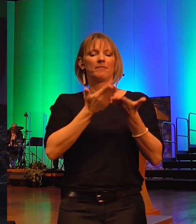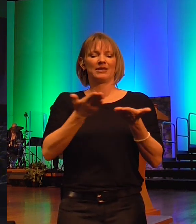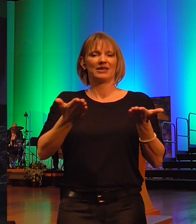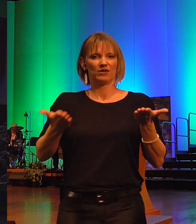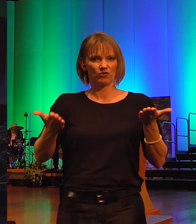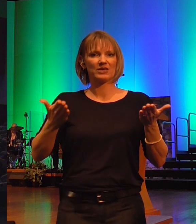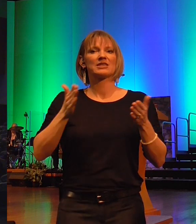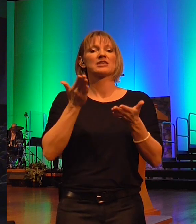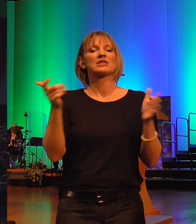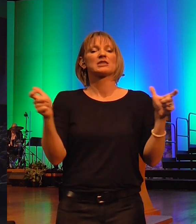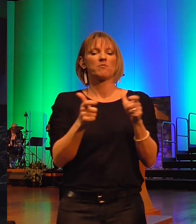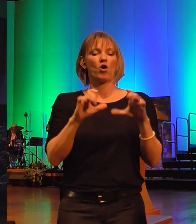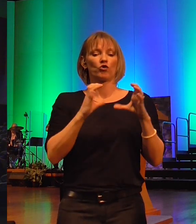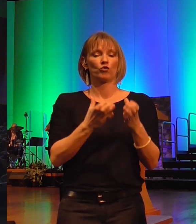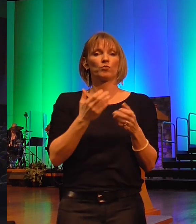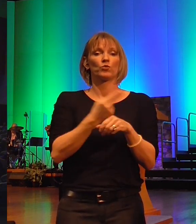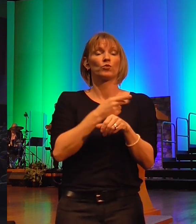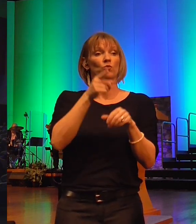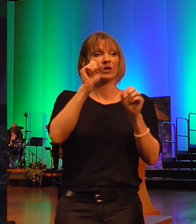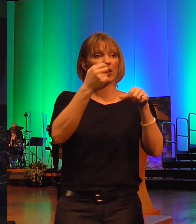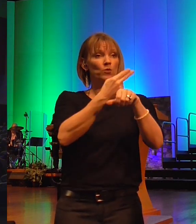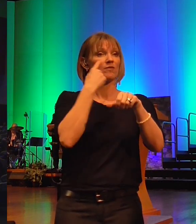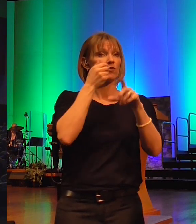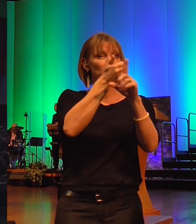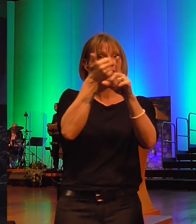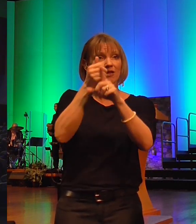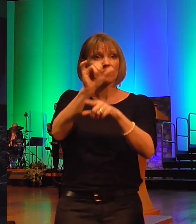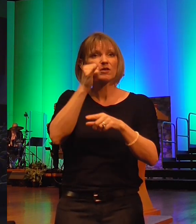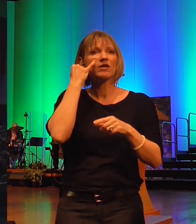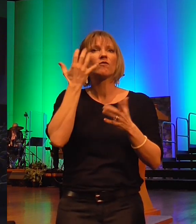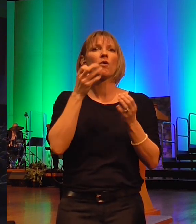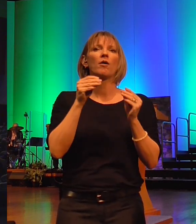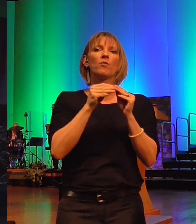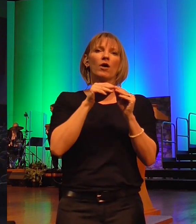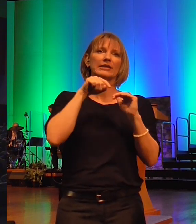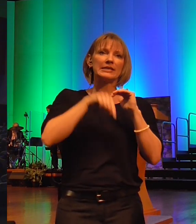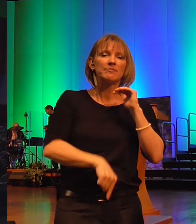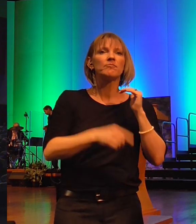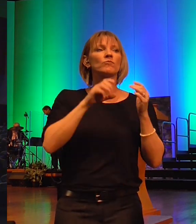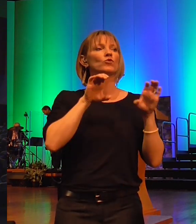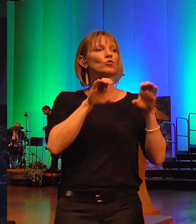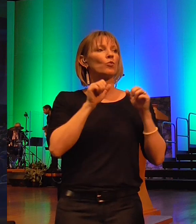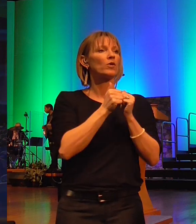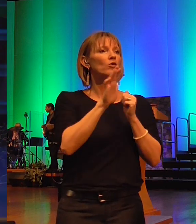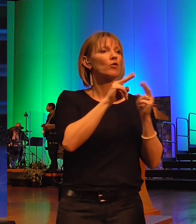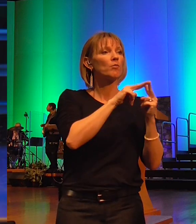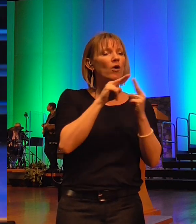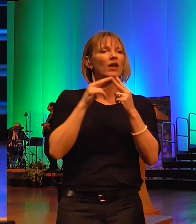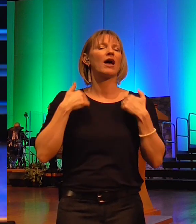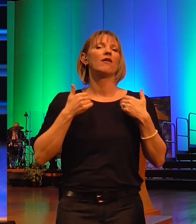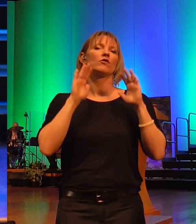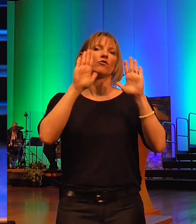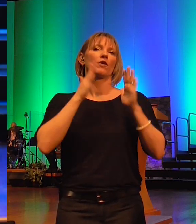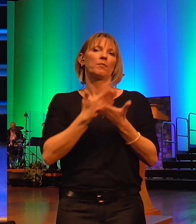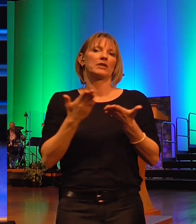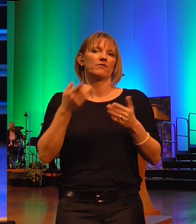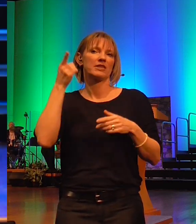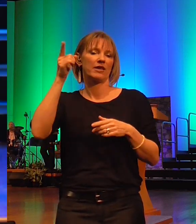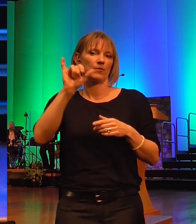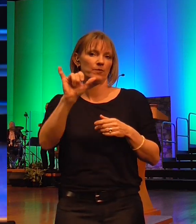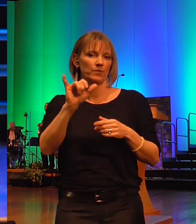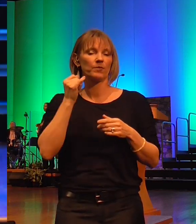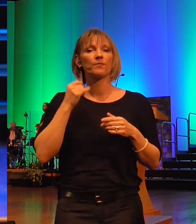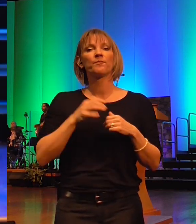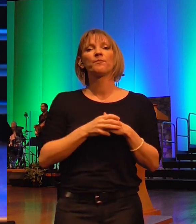materials that our small groups use, but you can use them for yourself too. If you want to go a little deeper, do this with your partner. There's some great materials there as